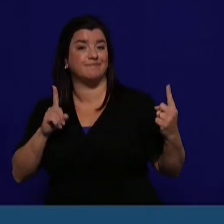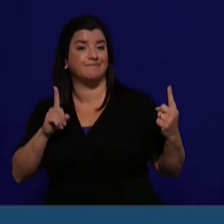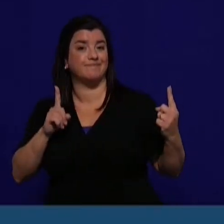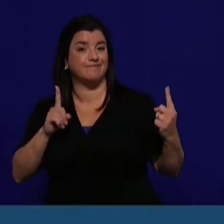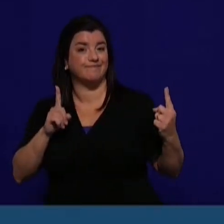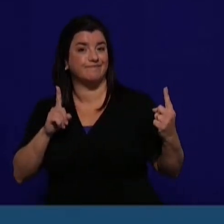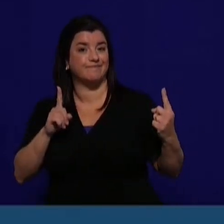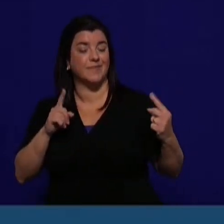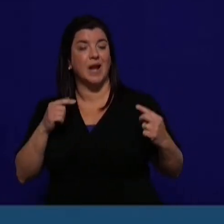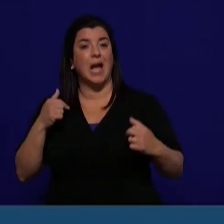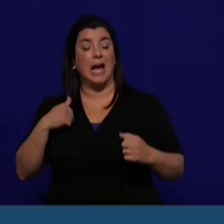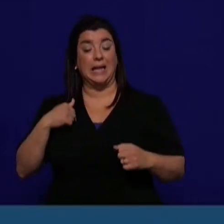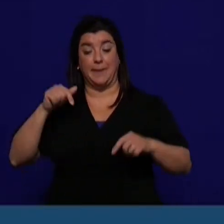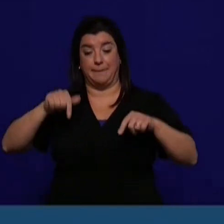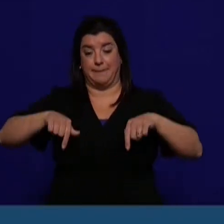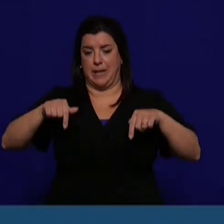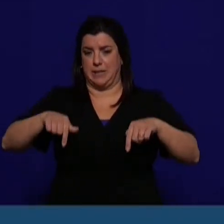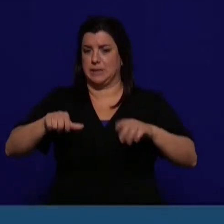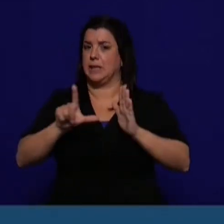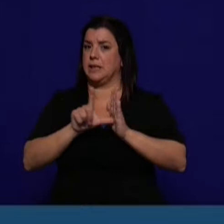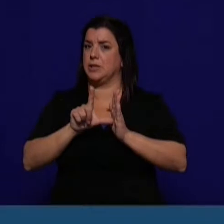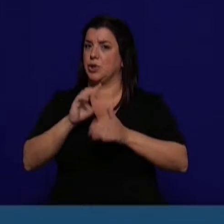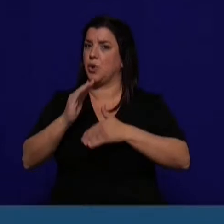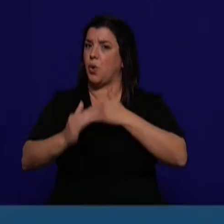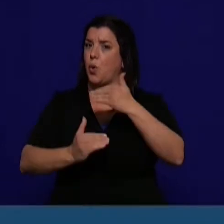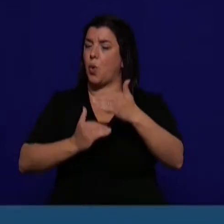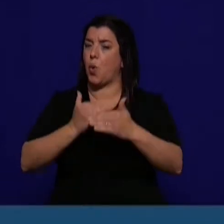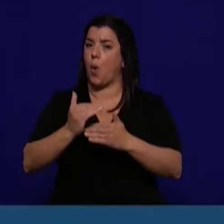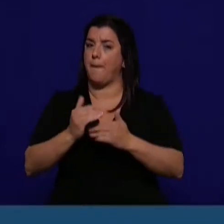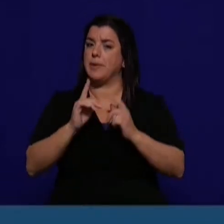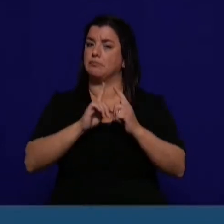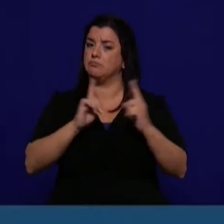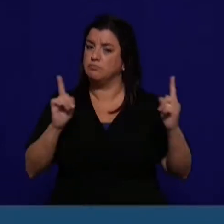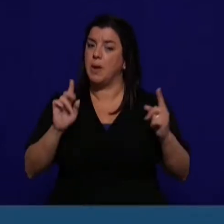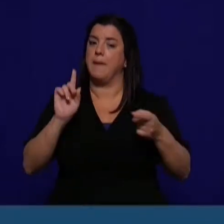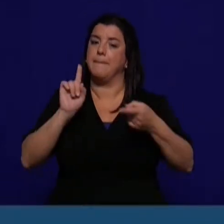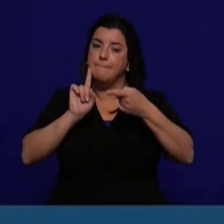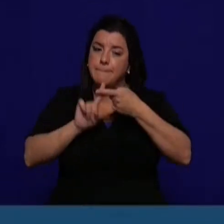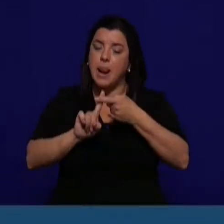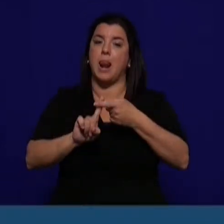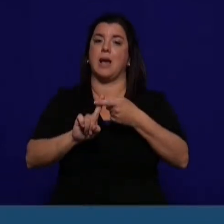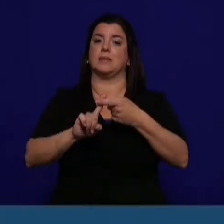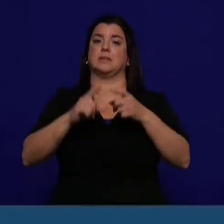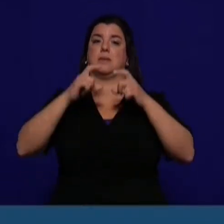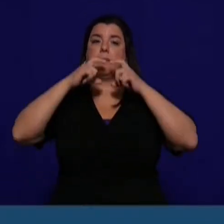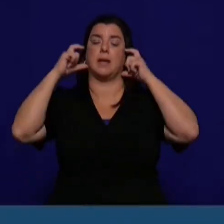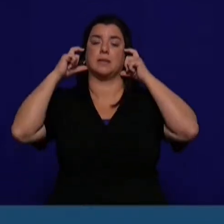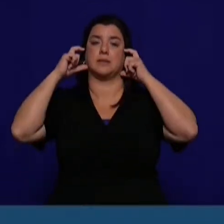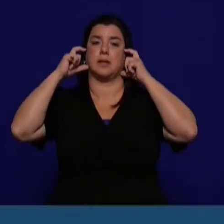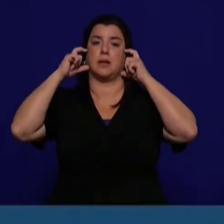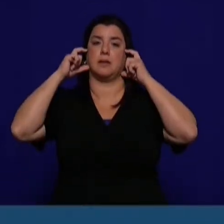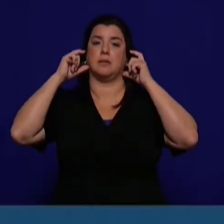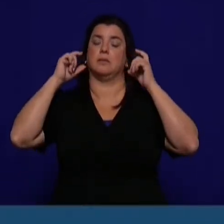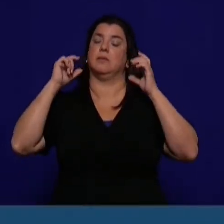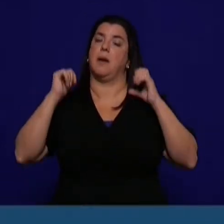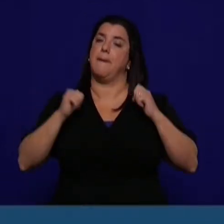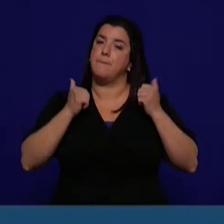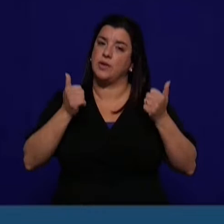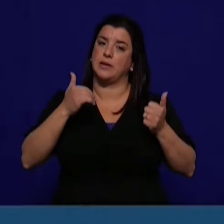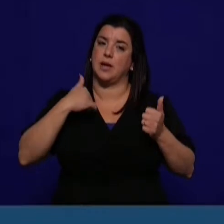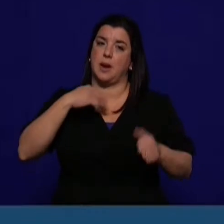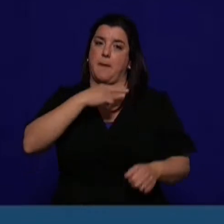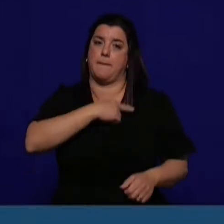Aħna bħalissa l-liġi għada tgħid li kull persuna li jkun qiegħed in a public place dawn iridu jilbsu l-maskli.